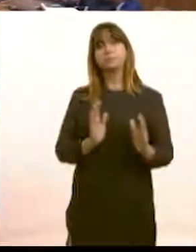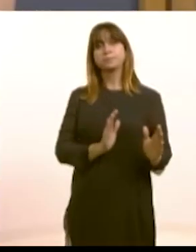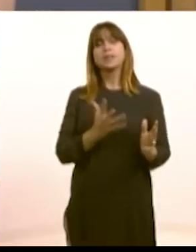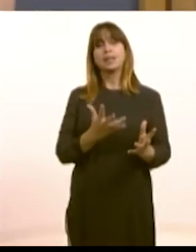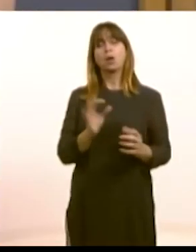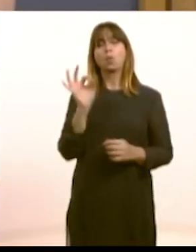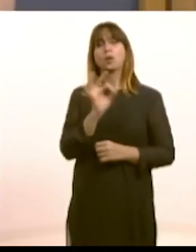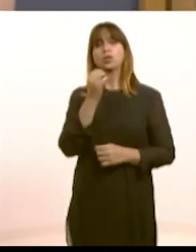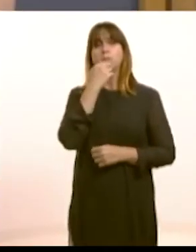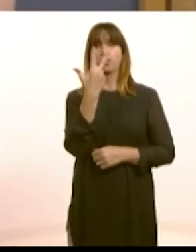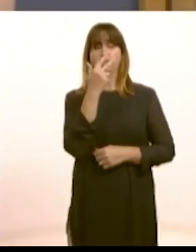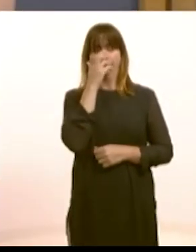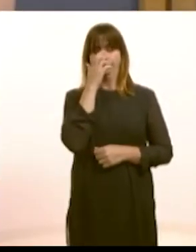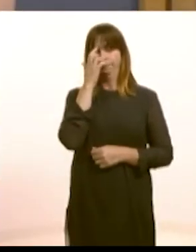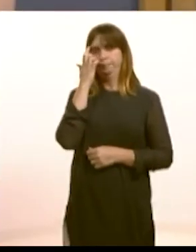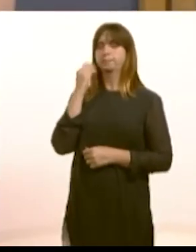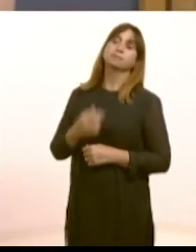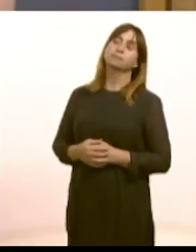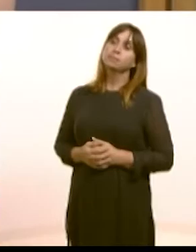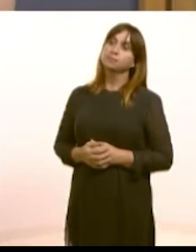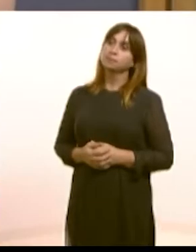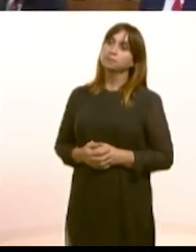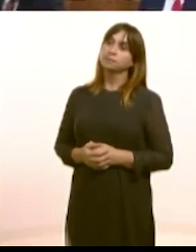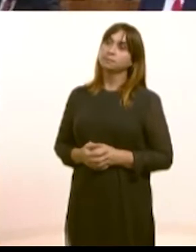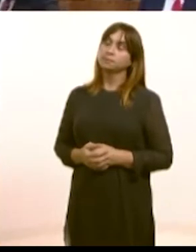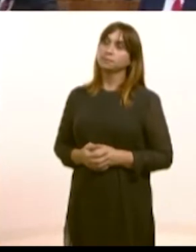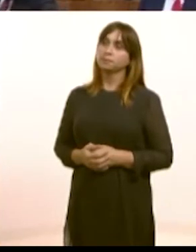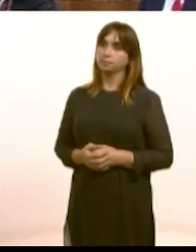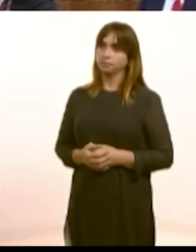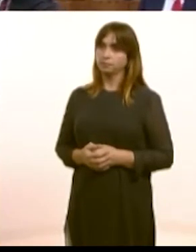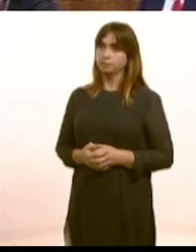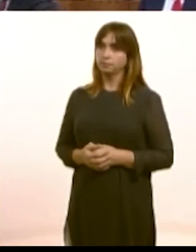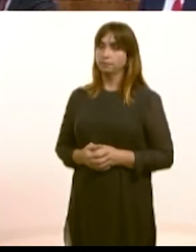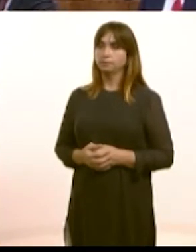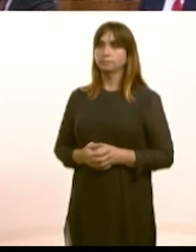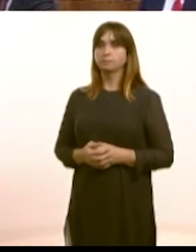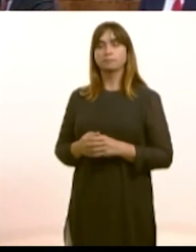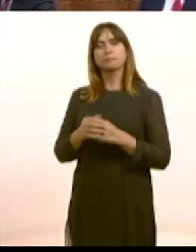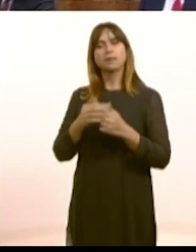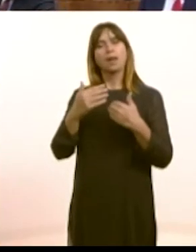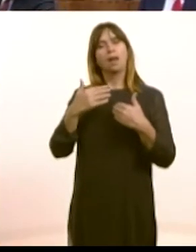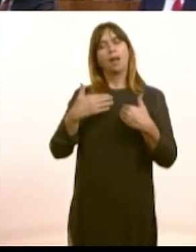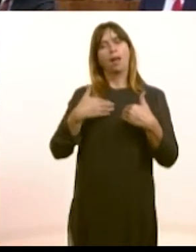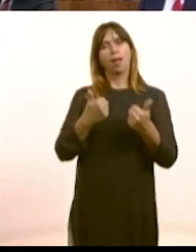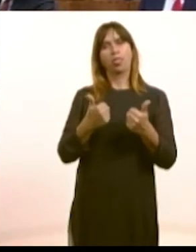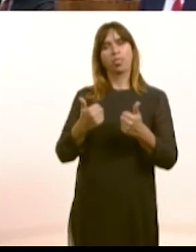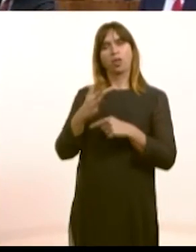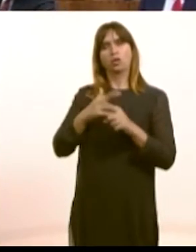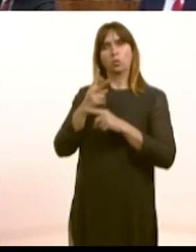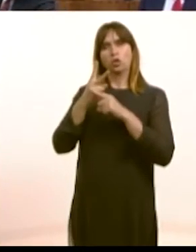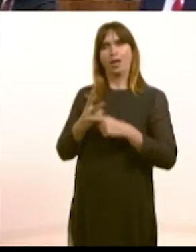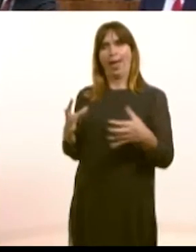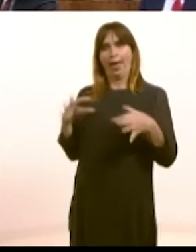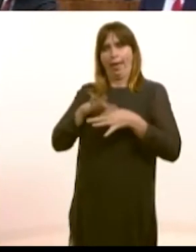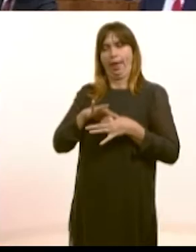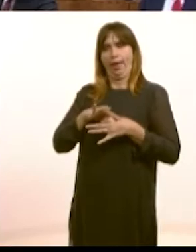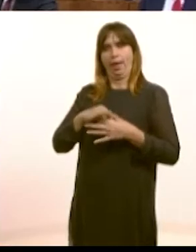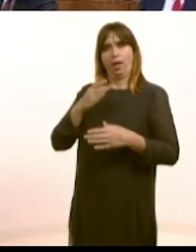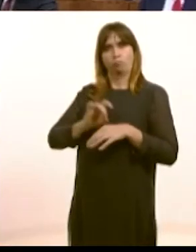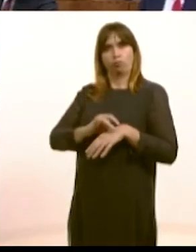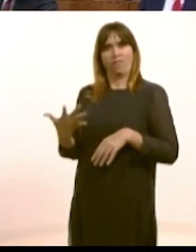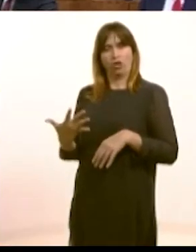Question three, Hewyr Anca Davies. What assessment has the First Minister made of the role of allied health and social care professionals in delivering Welsh